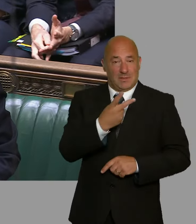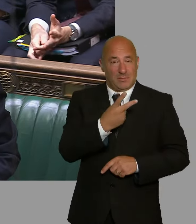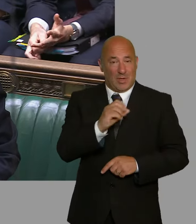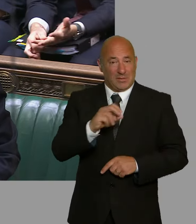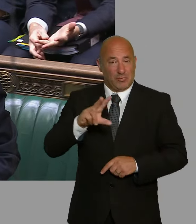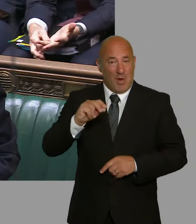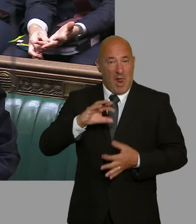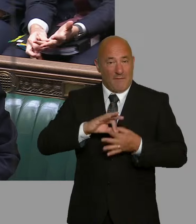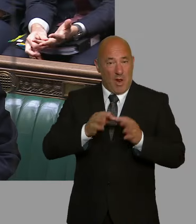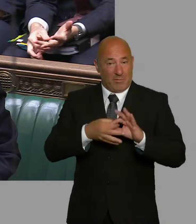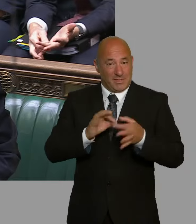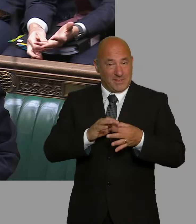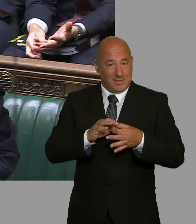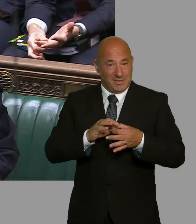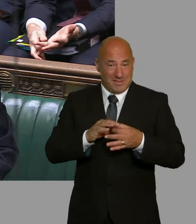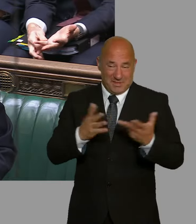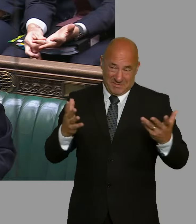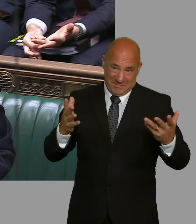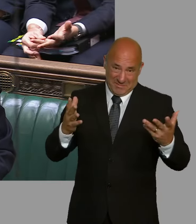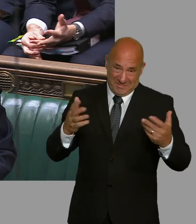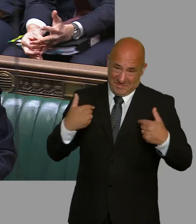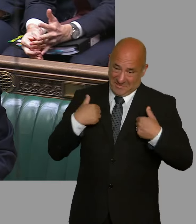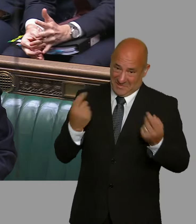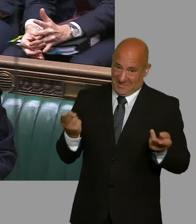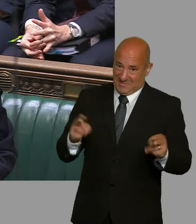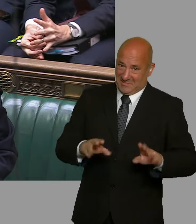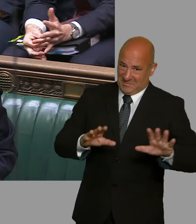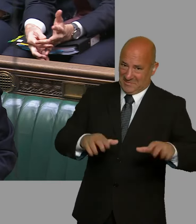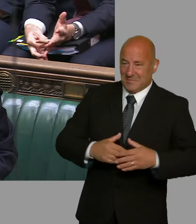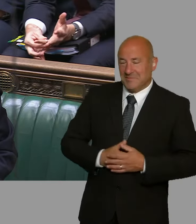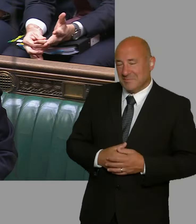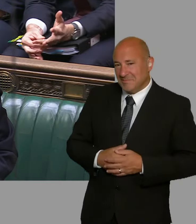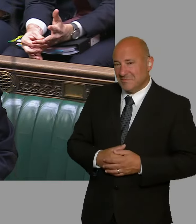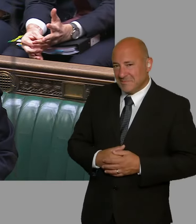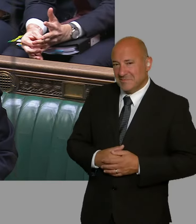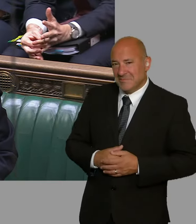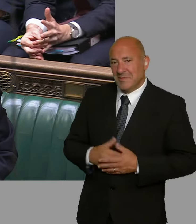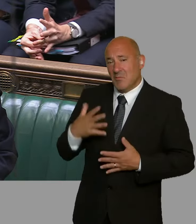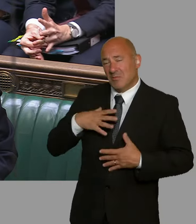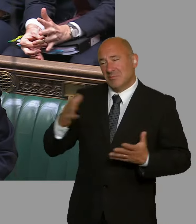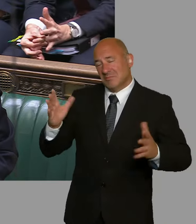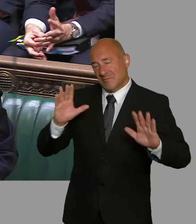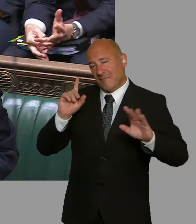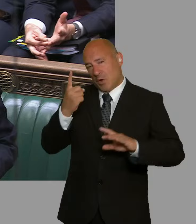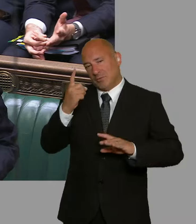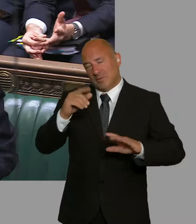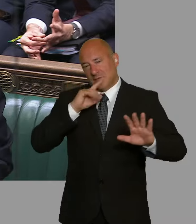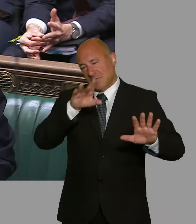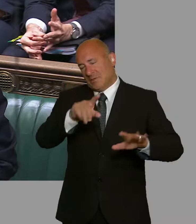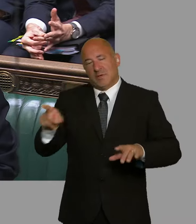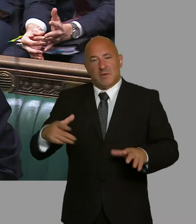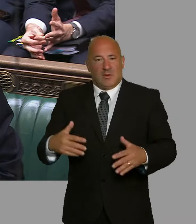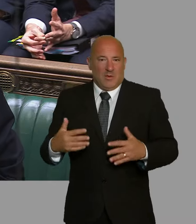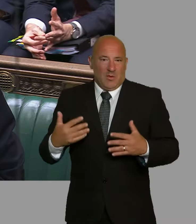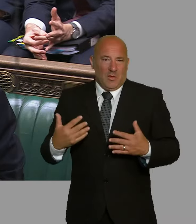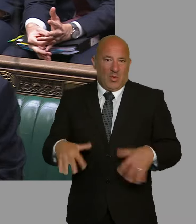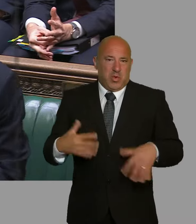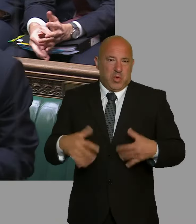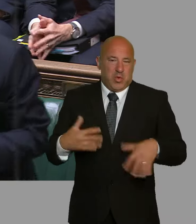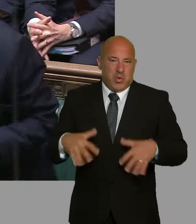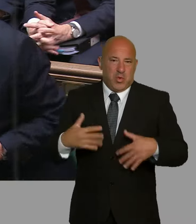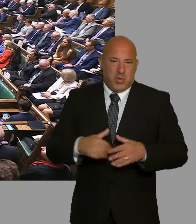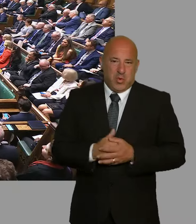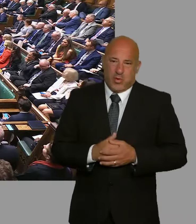that Games? Agree there have been huge economic benefits of hosting major sporting events, as well as an important